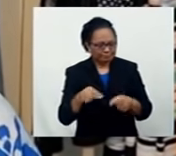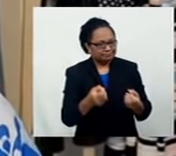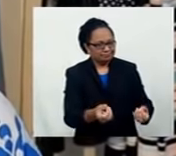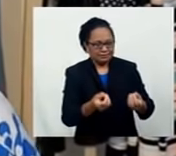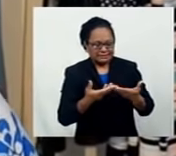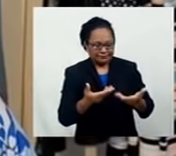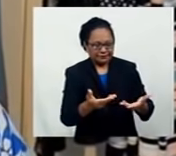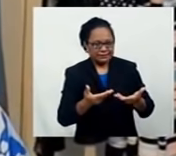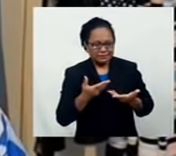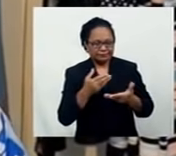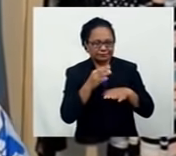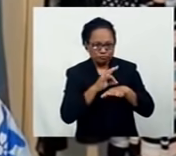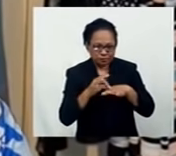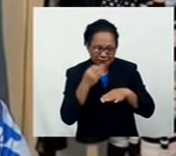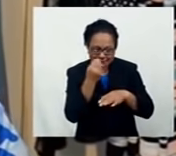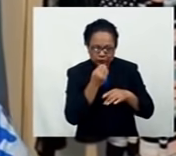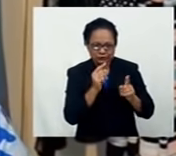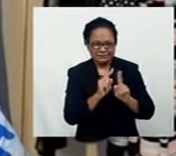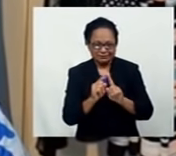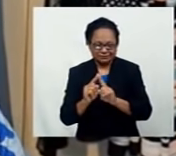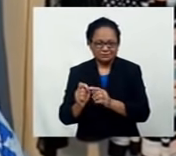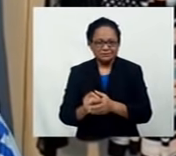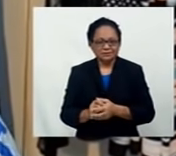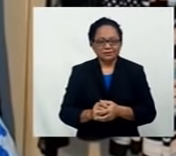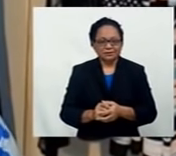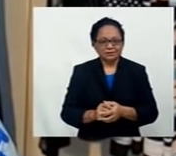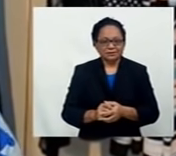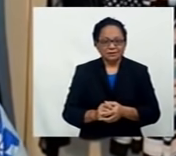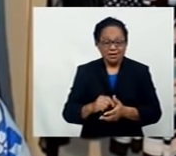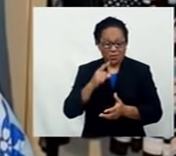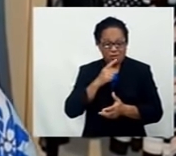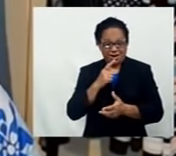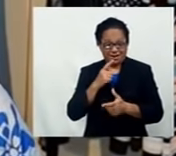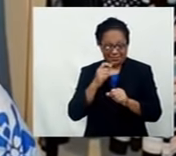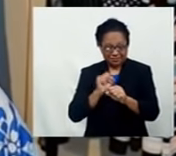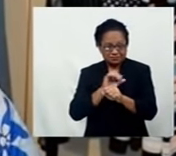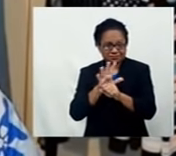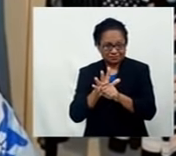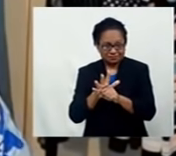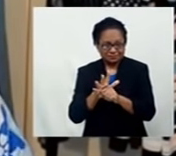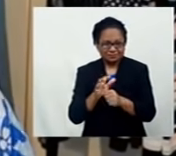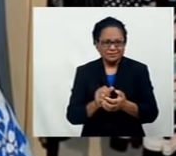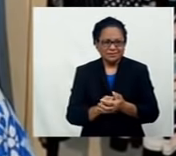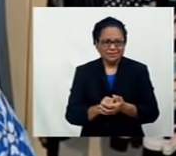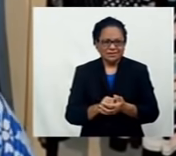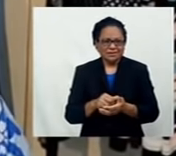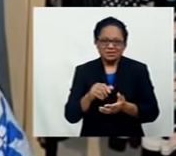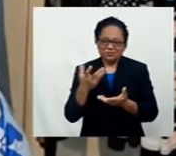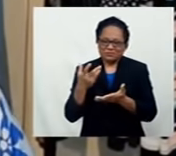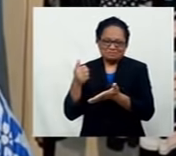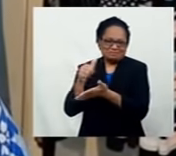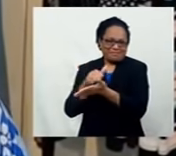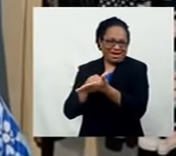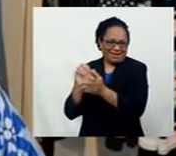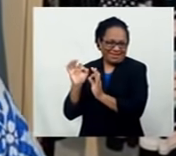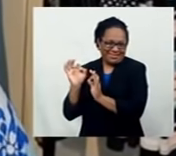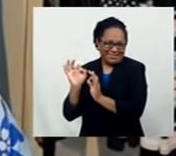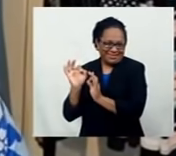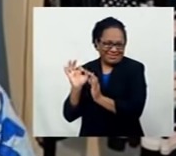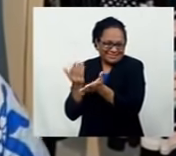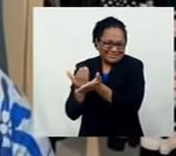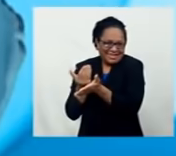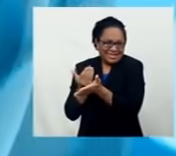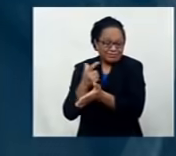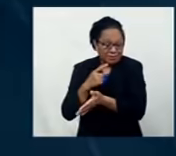because mostly at that moment during this pandemic we are not buying vegetables because all are